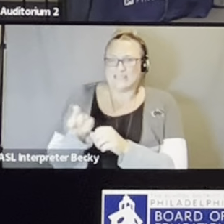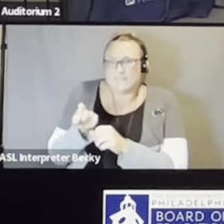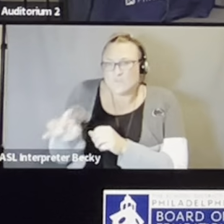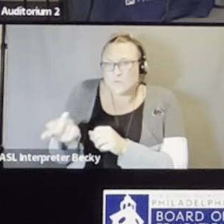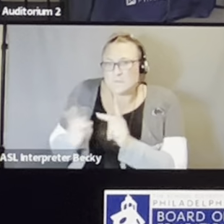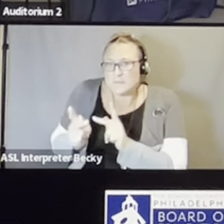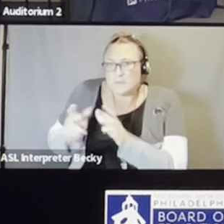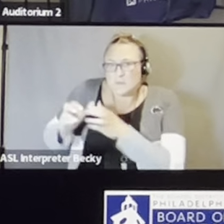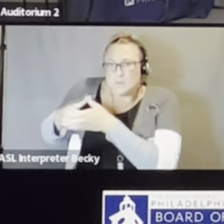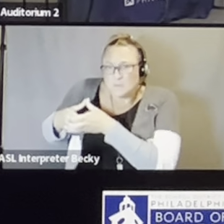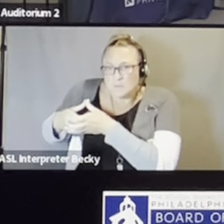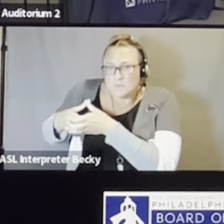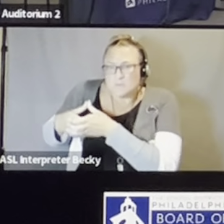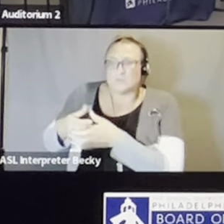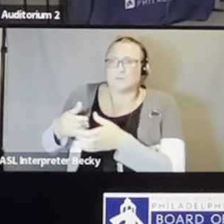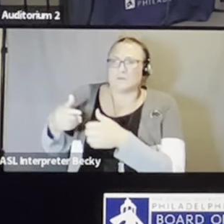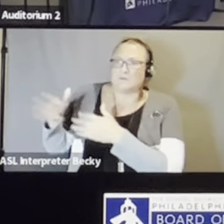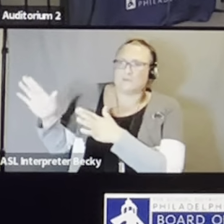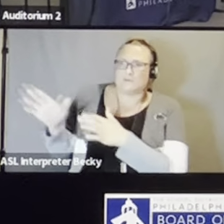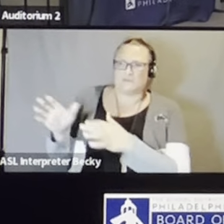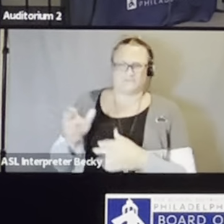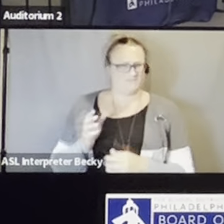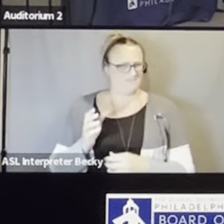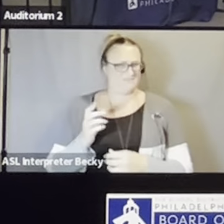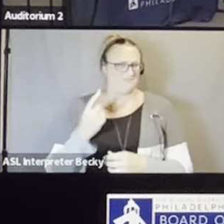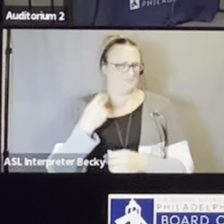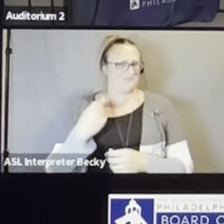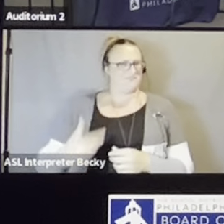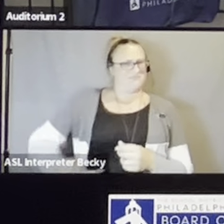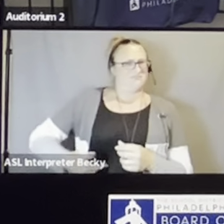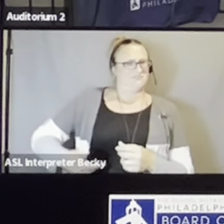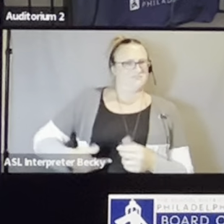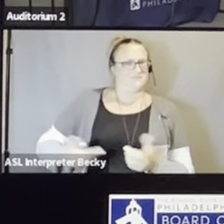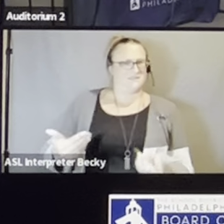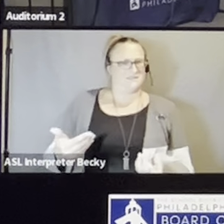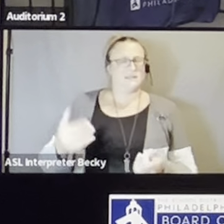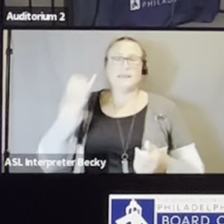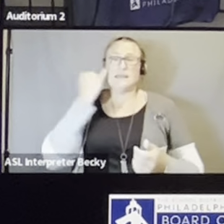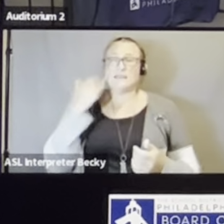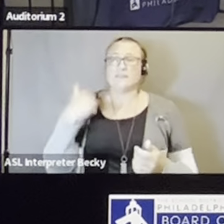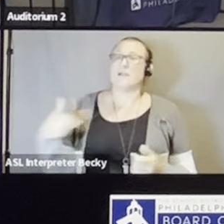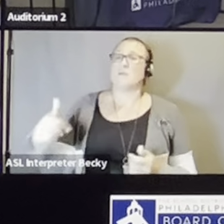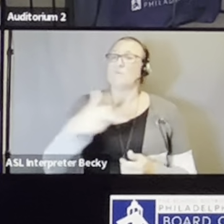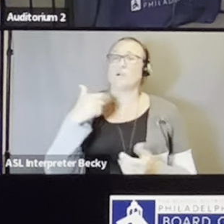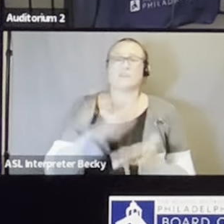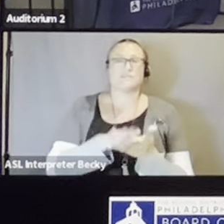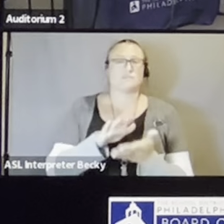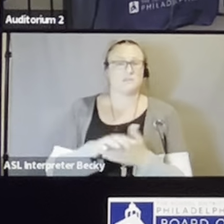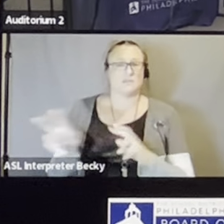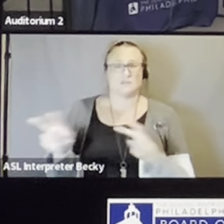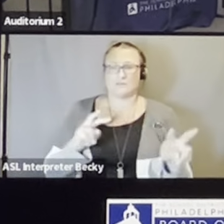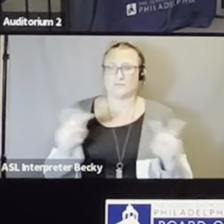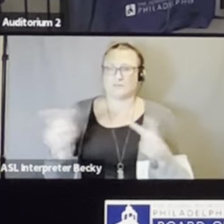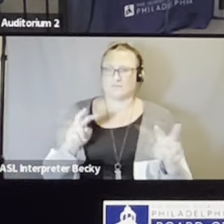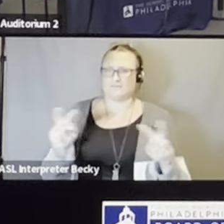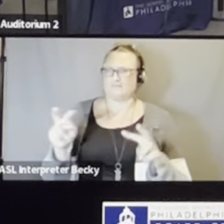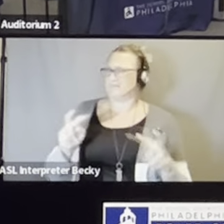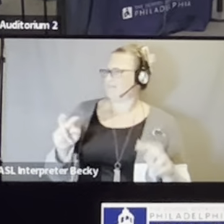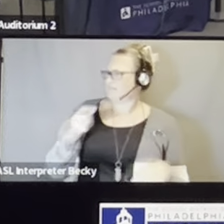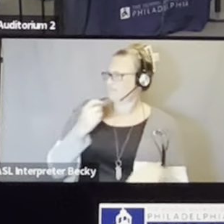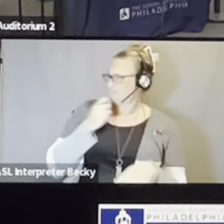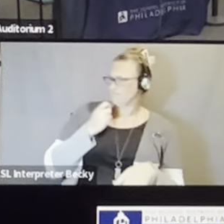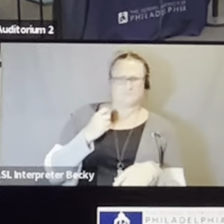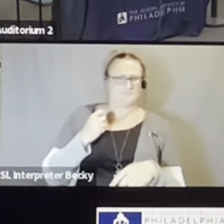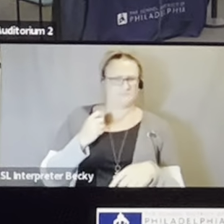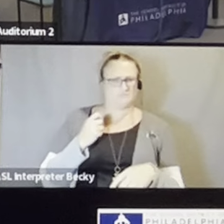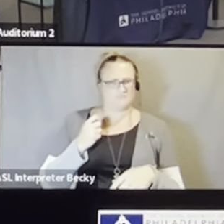person, which kind of seems hard to me, because I could kind of feel if I was walking around that school, I would be able to say something is wrong